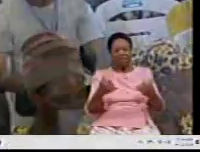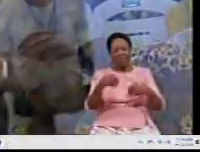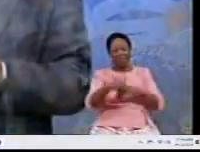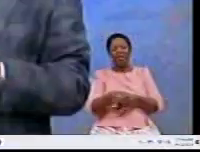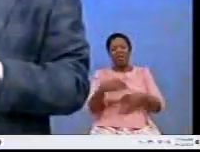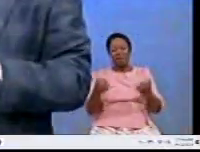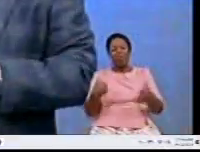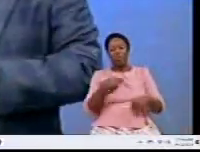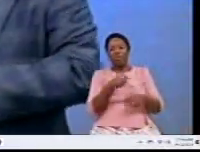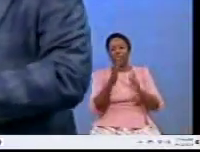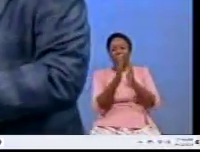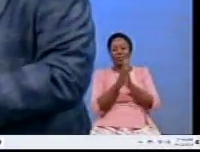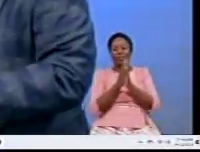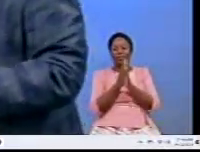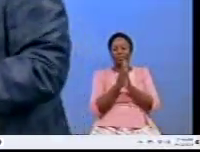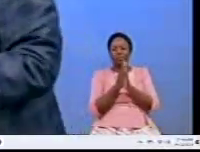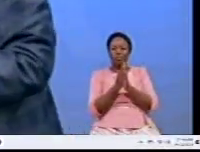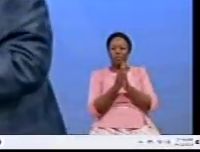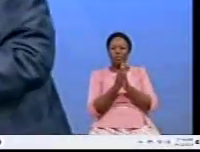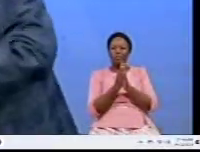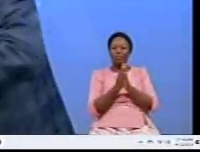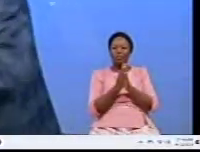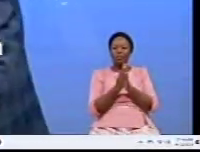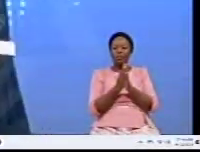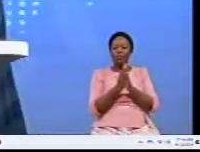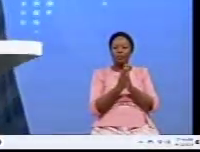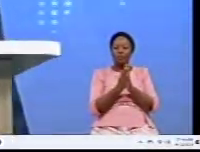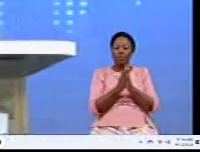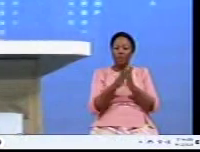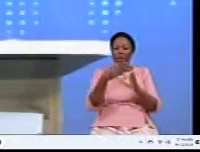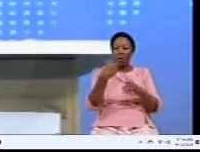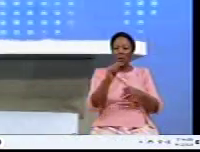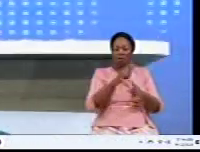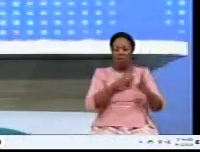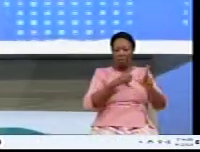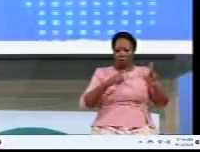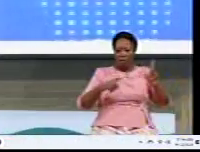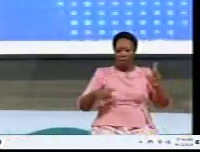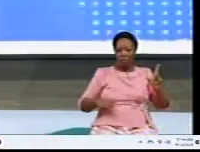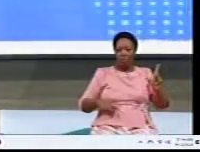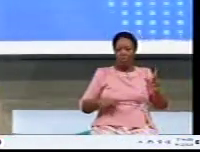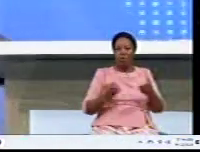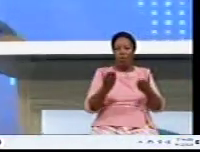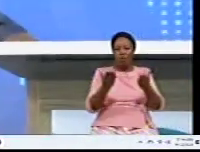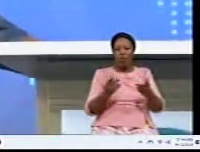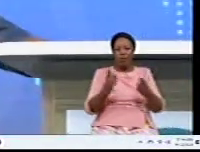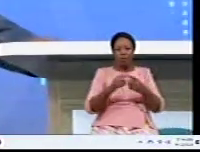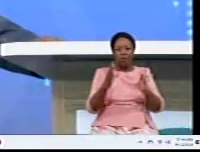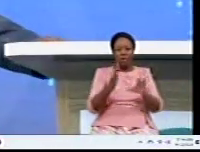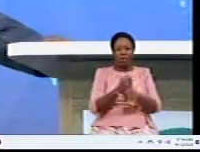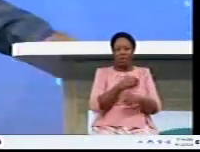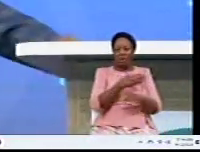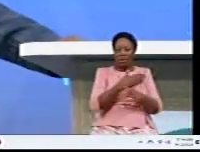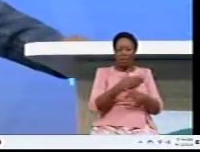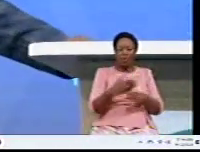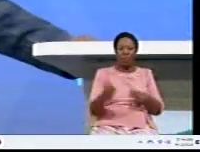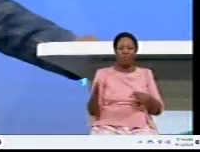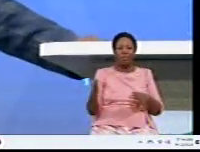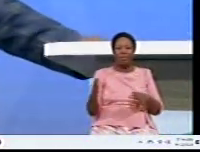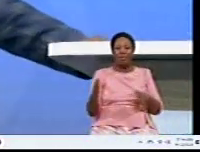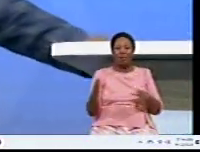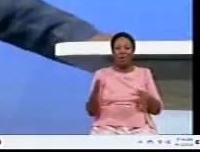eyes closed. The Lord wants to take away all